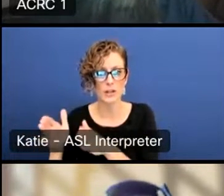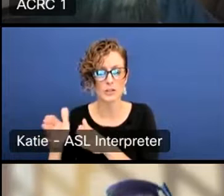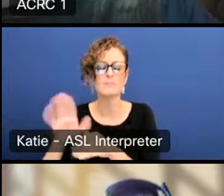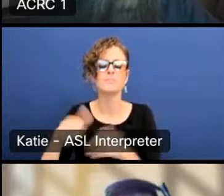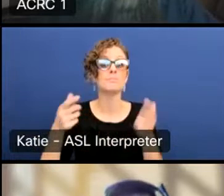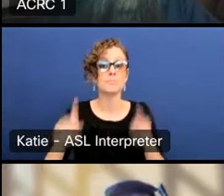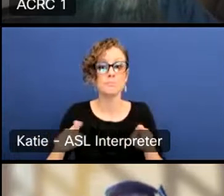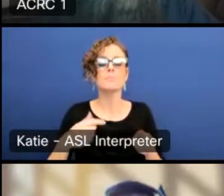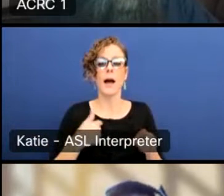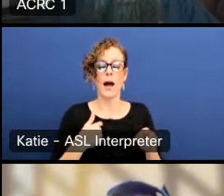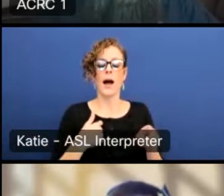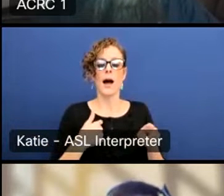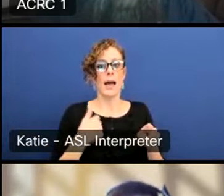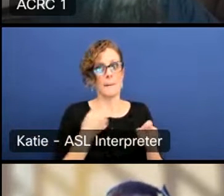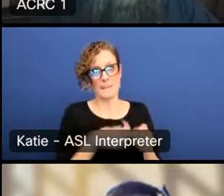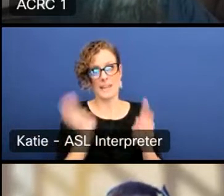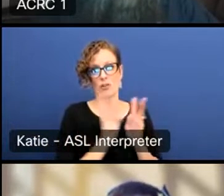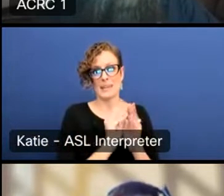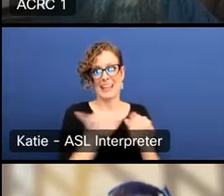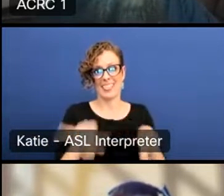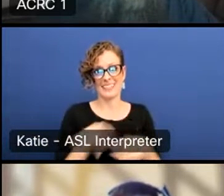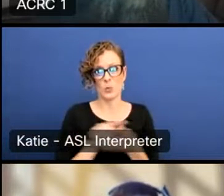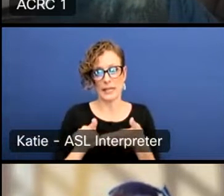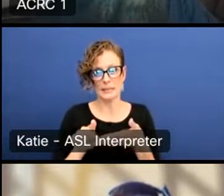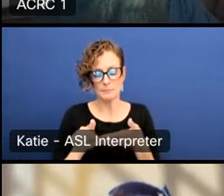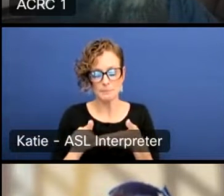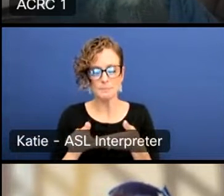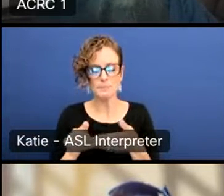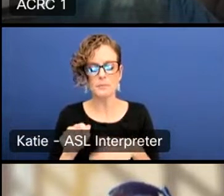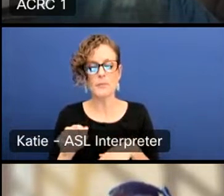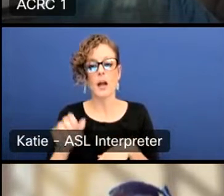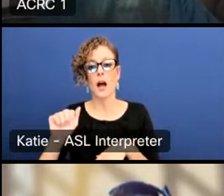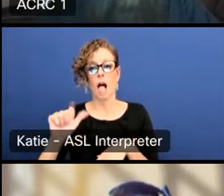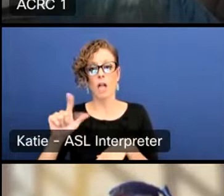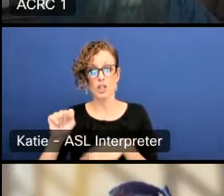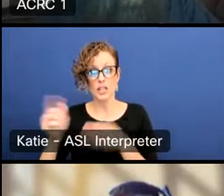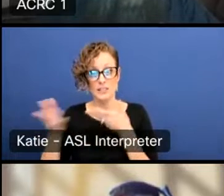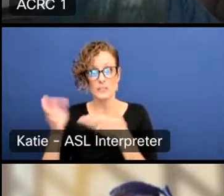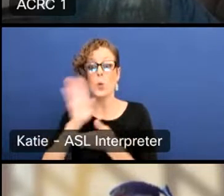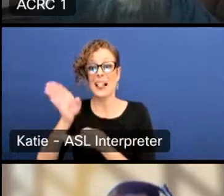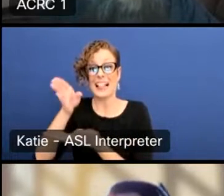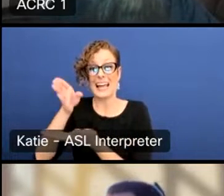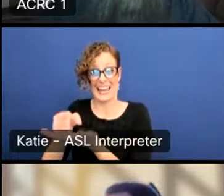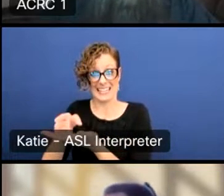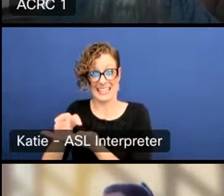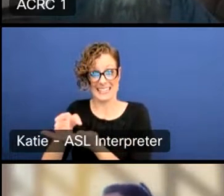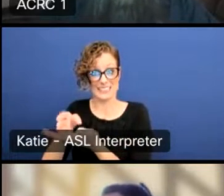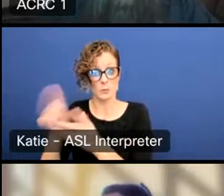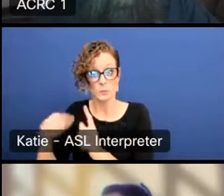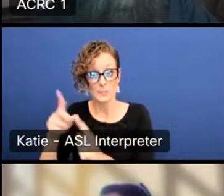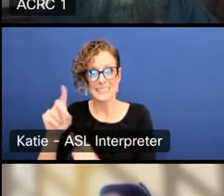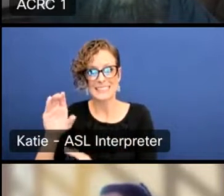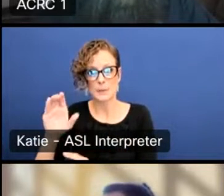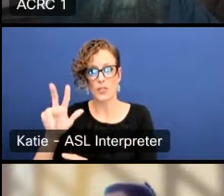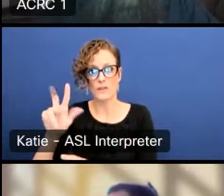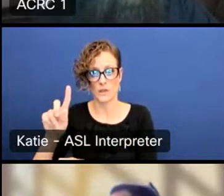an opportunity to have a number of meetings this week since we learned that alternative services will be ending effective December